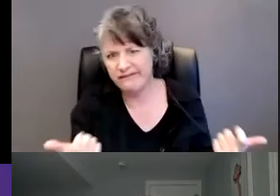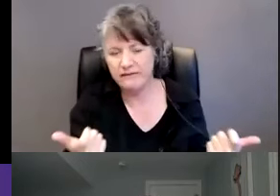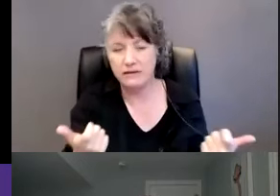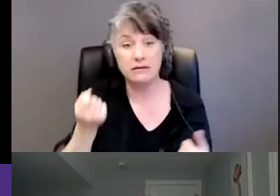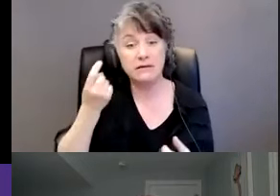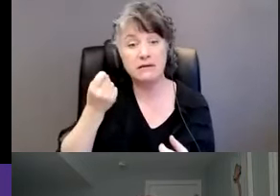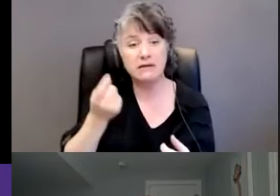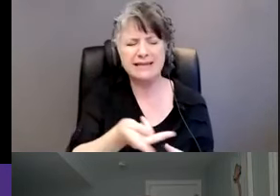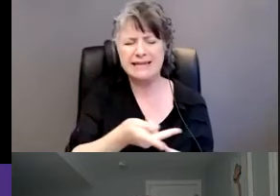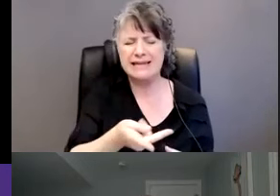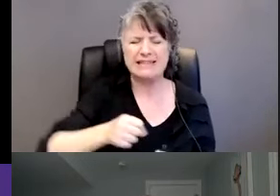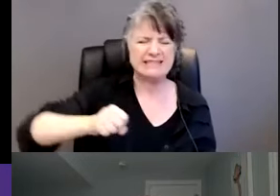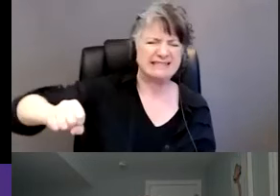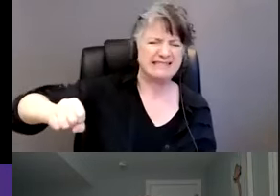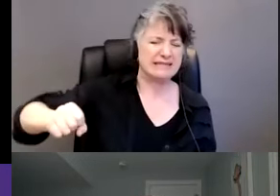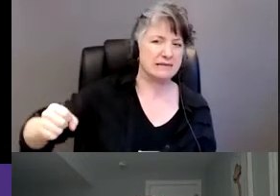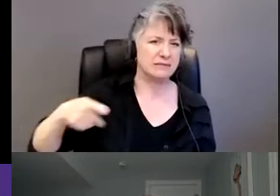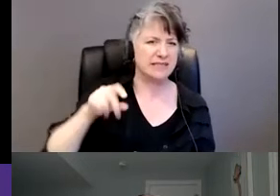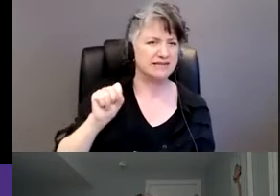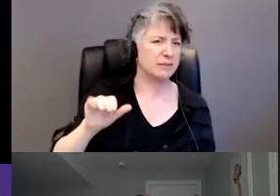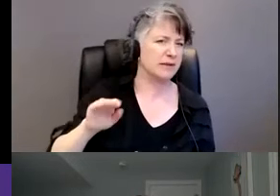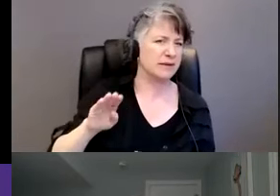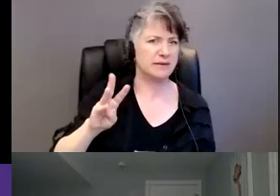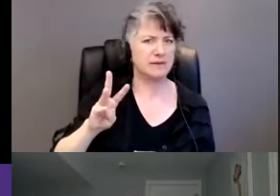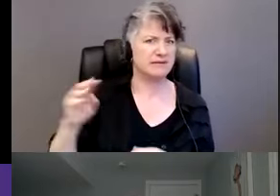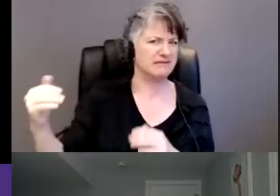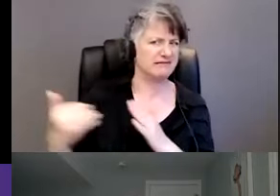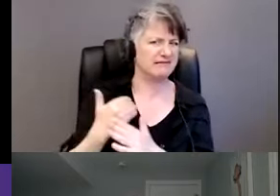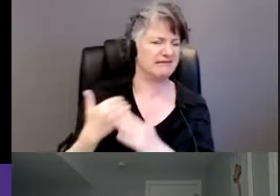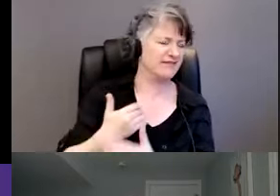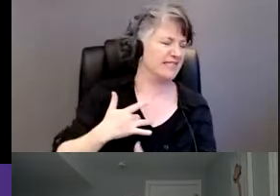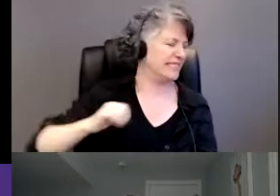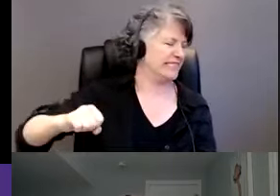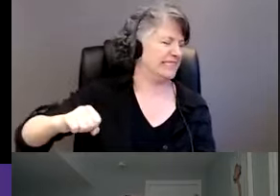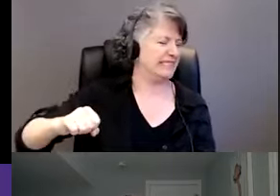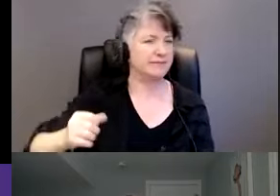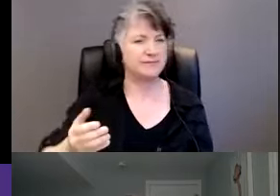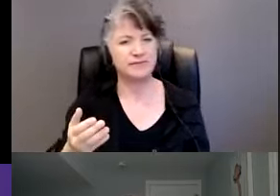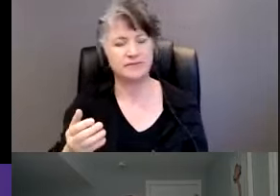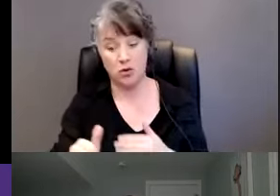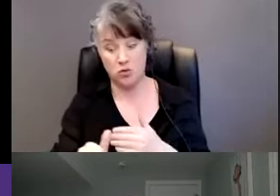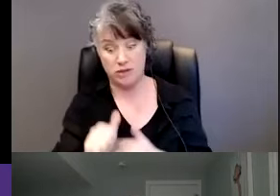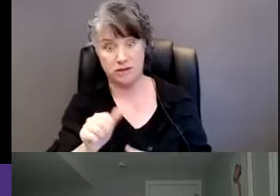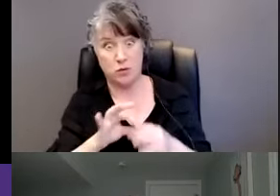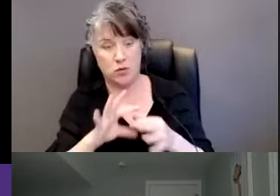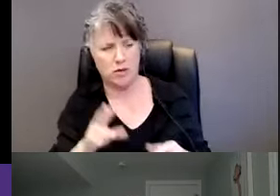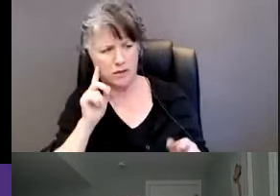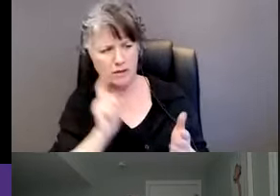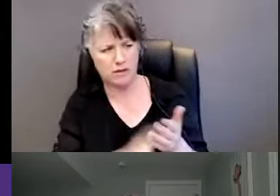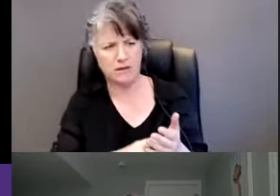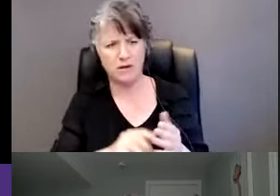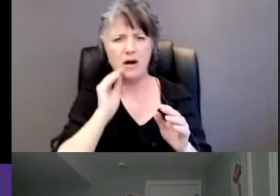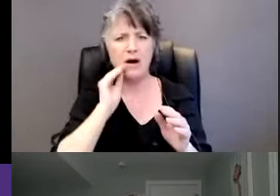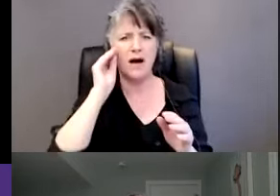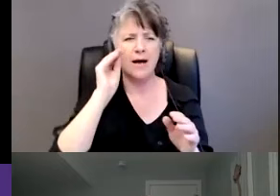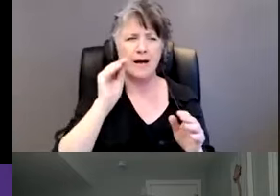been resistant to the presence. The Seniors at Risk coordinator, while completing assessments, noticed changes in the dynamics in the home